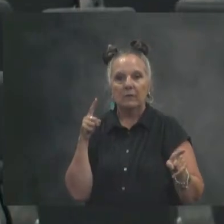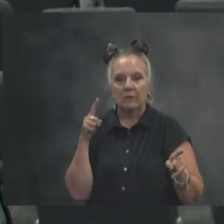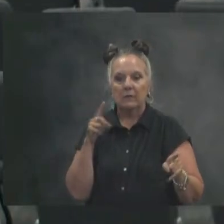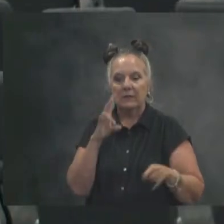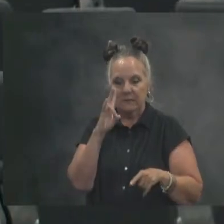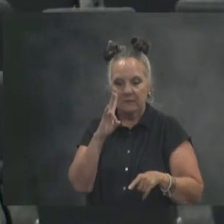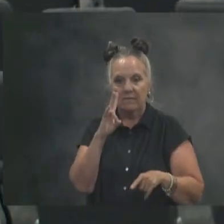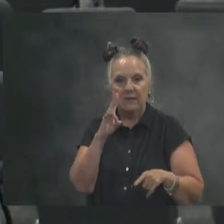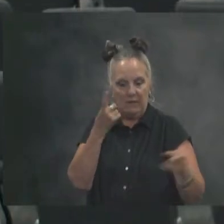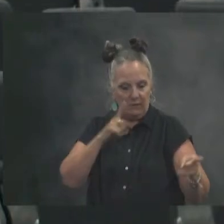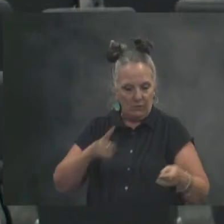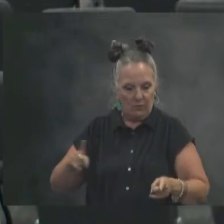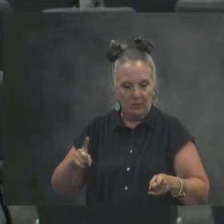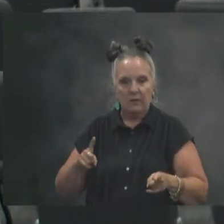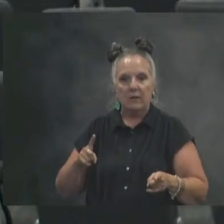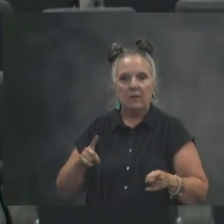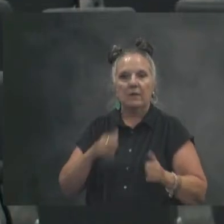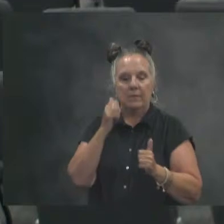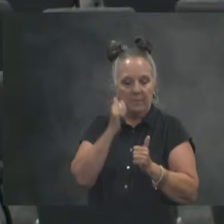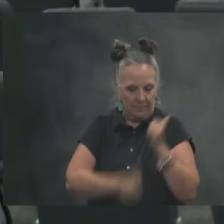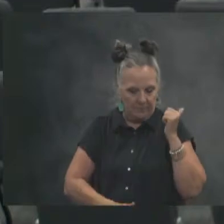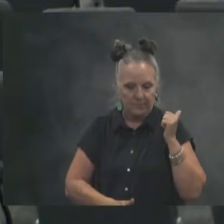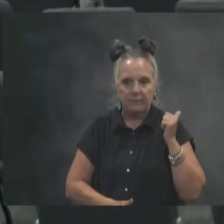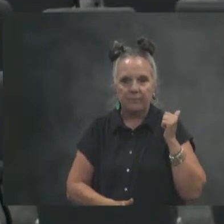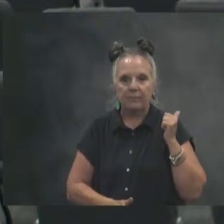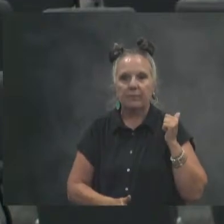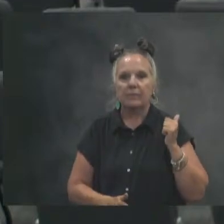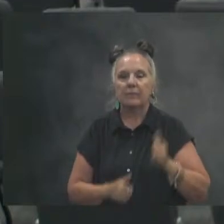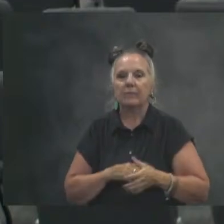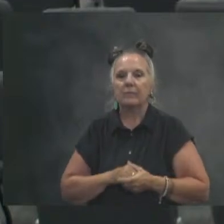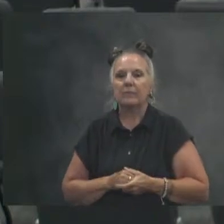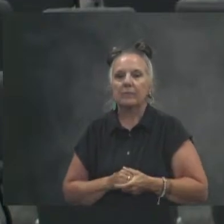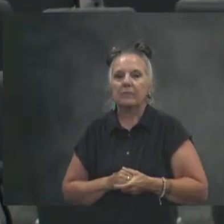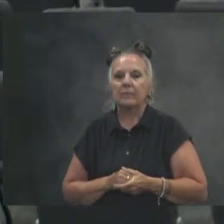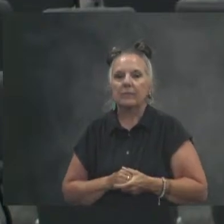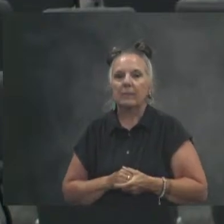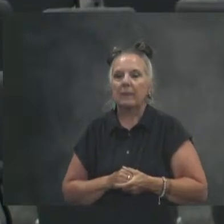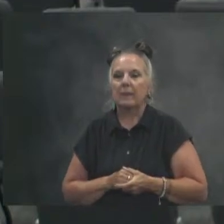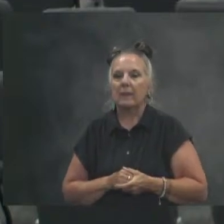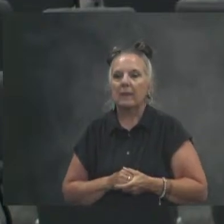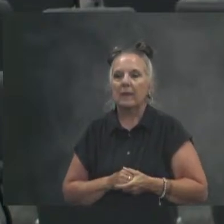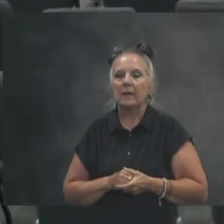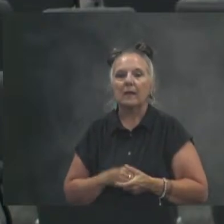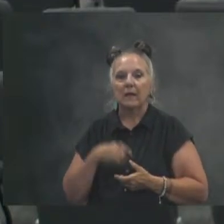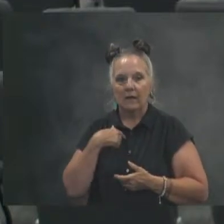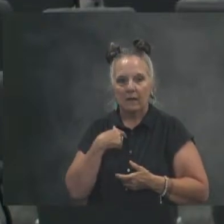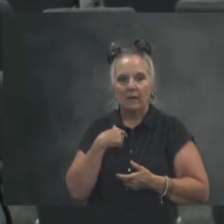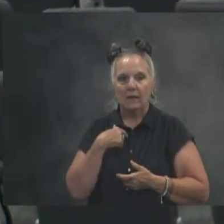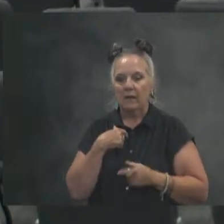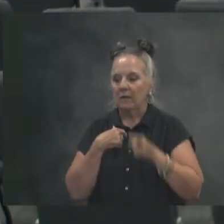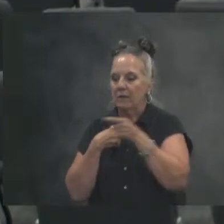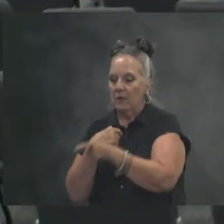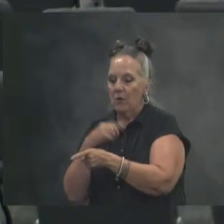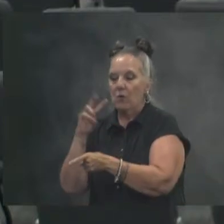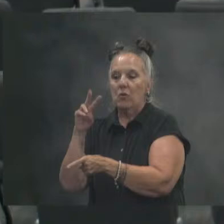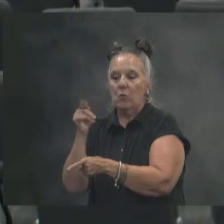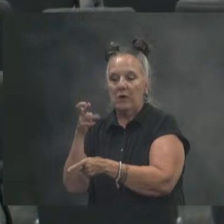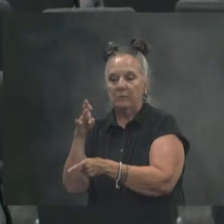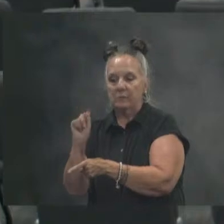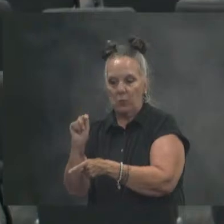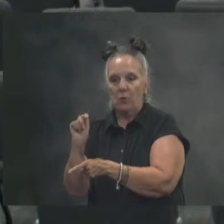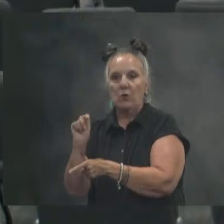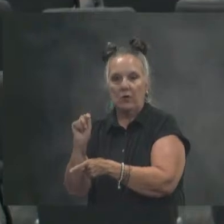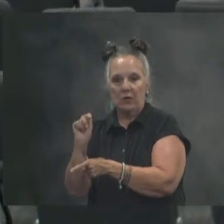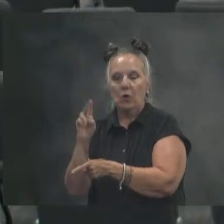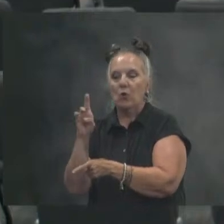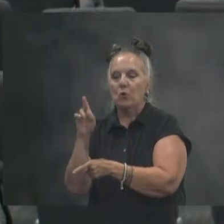affirmative. Student member concurs. Next motion, please. President Williams, I move to approve the Williamsport High School